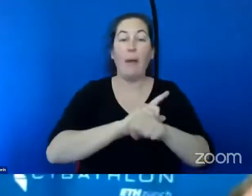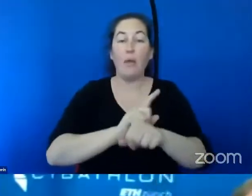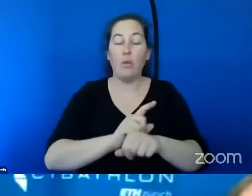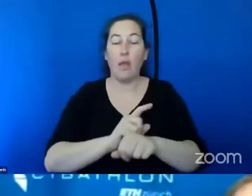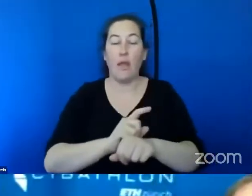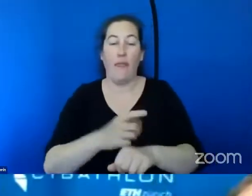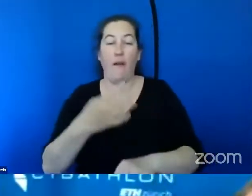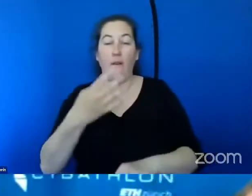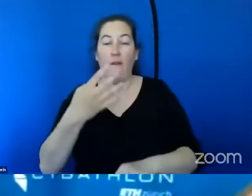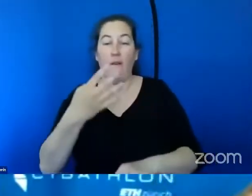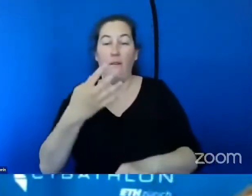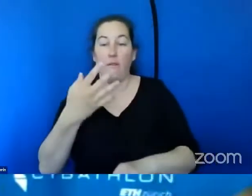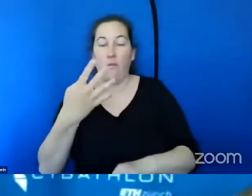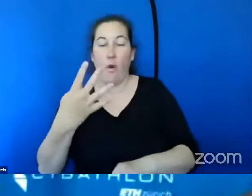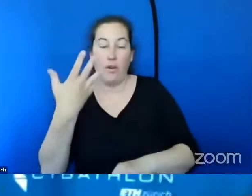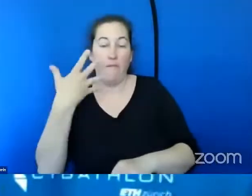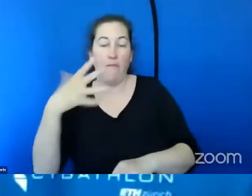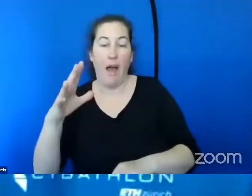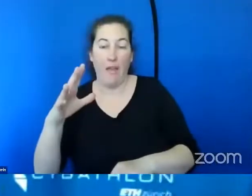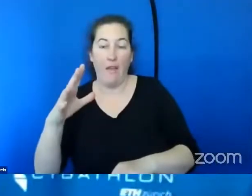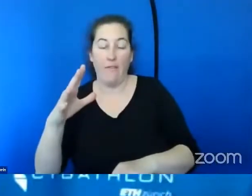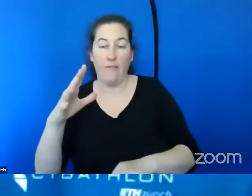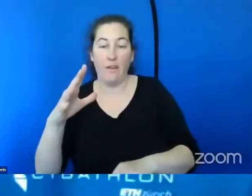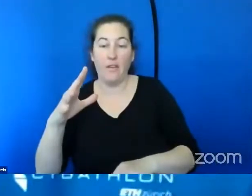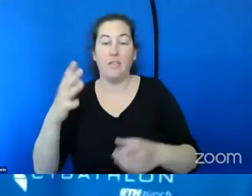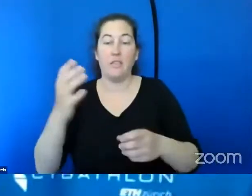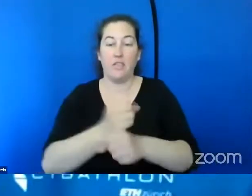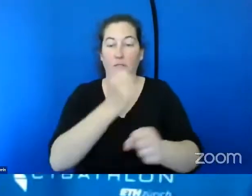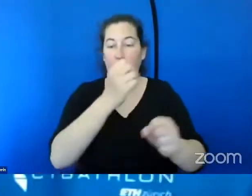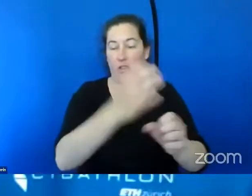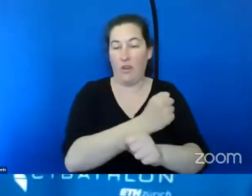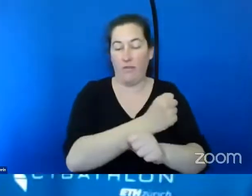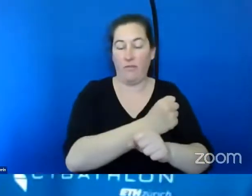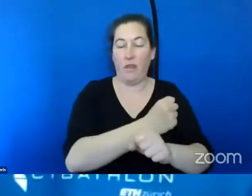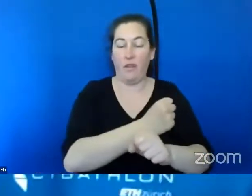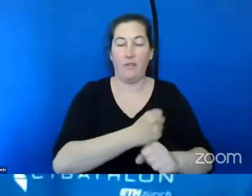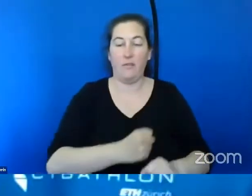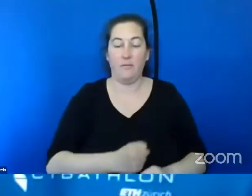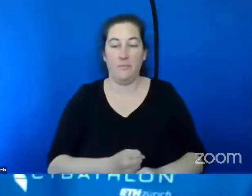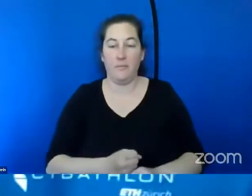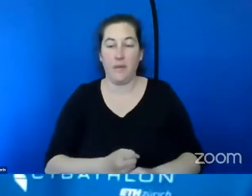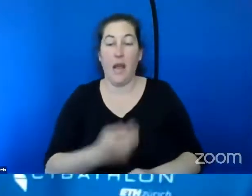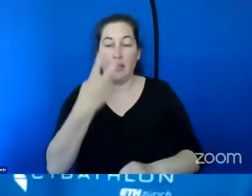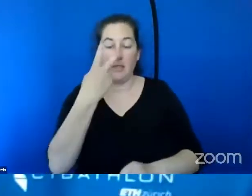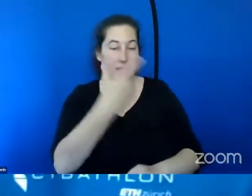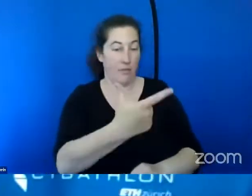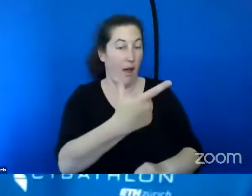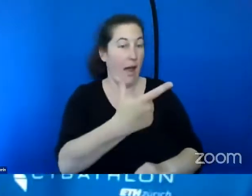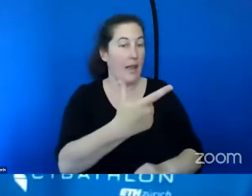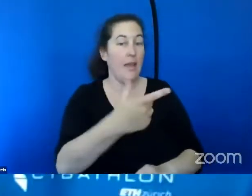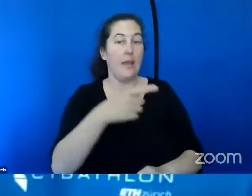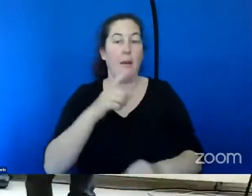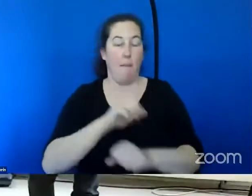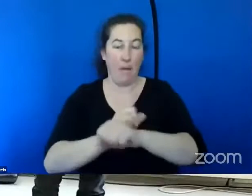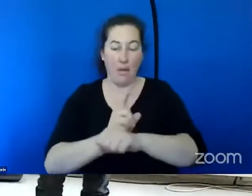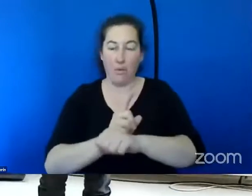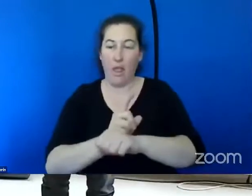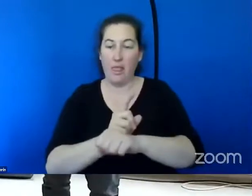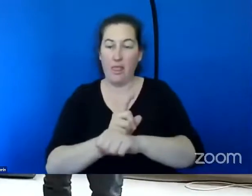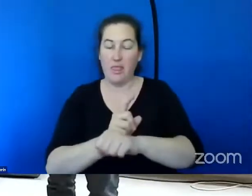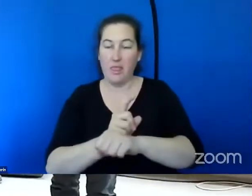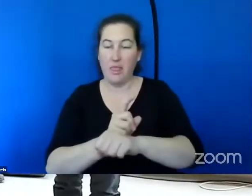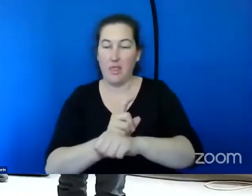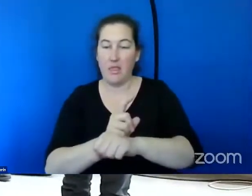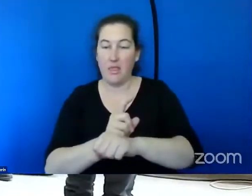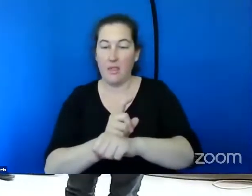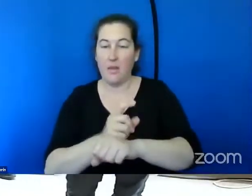4 teams, and that is a great piece of work, and the tactic really paying dividends, Roland. Yes, and